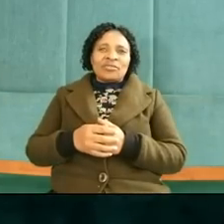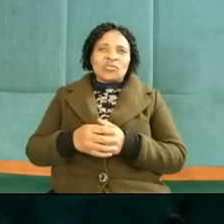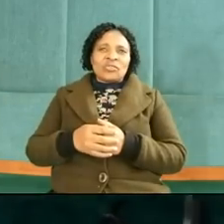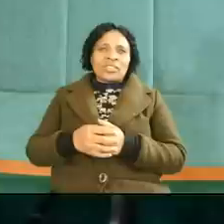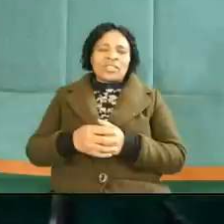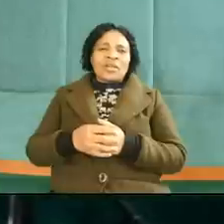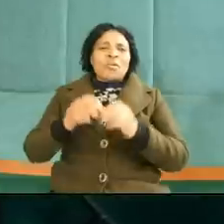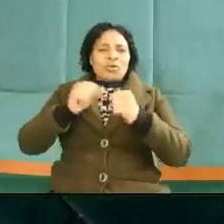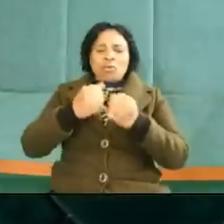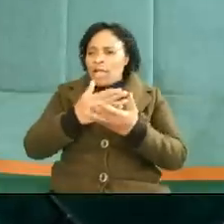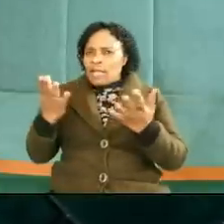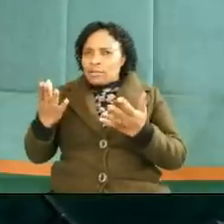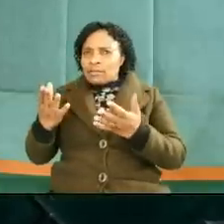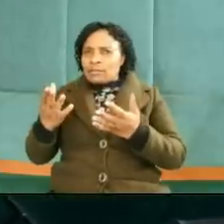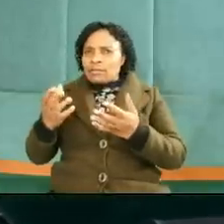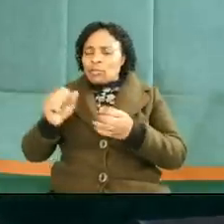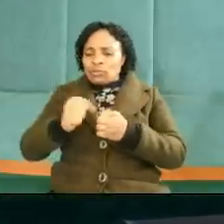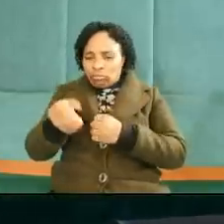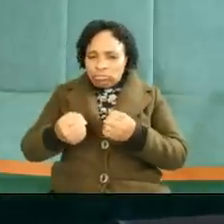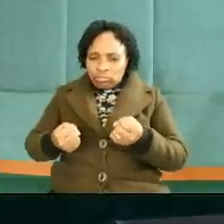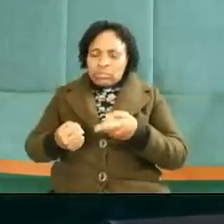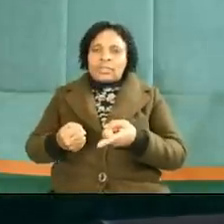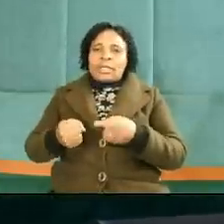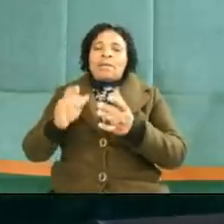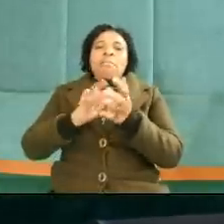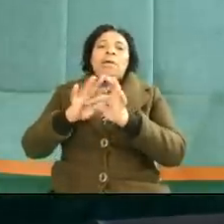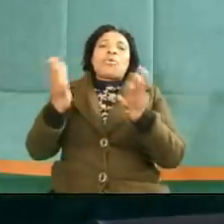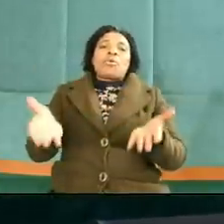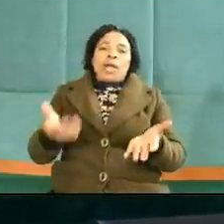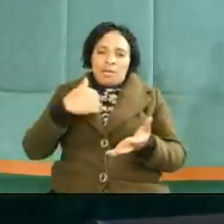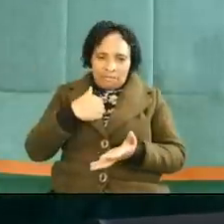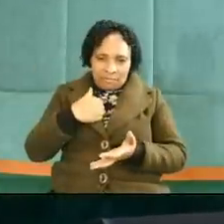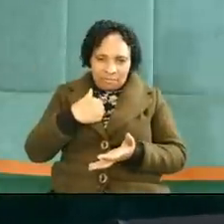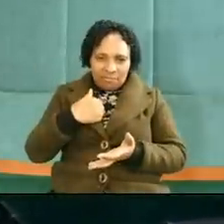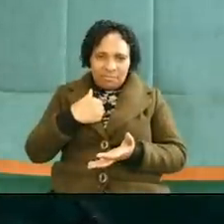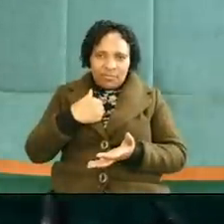Every hotel you go and pull out a jar, there's a Bible.